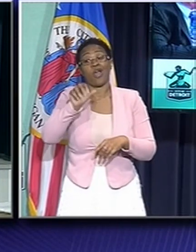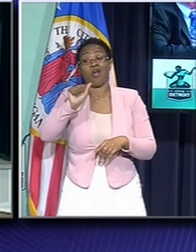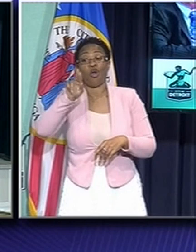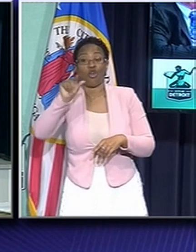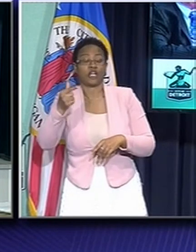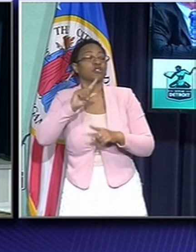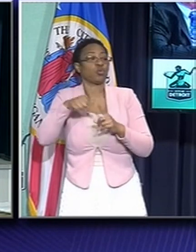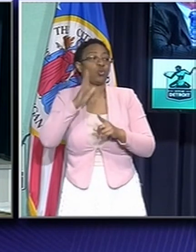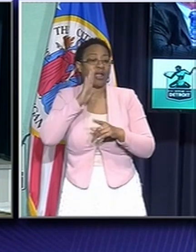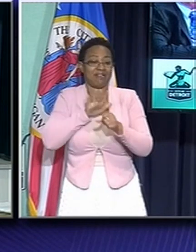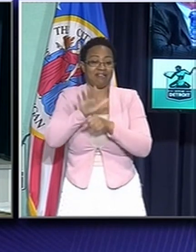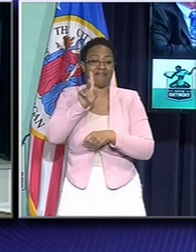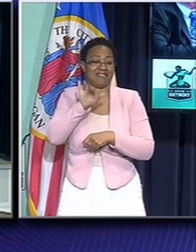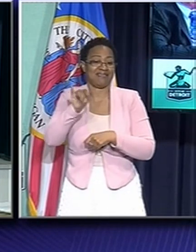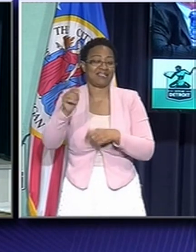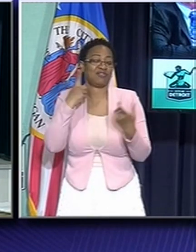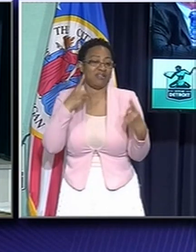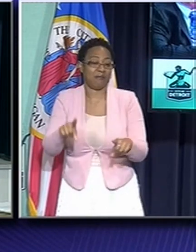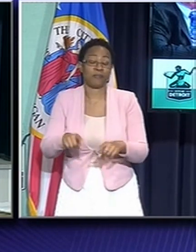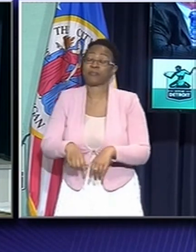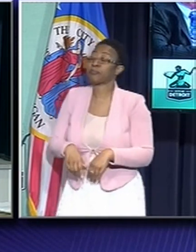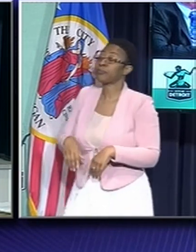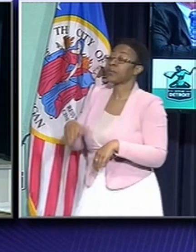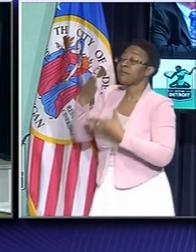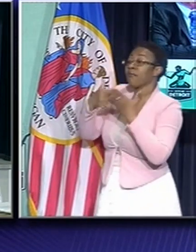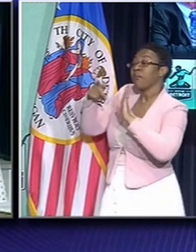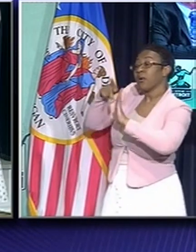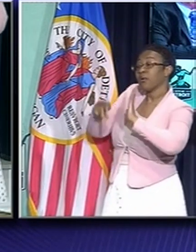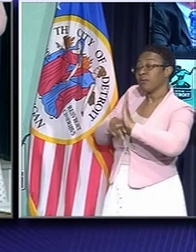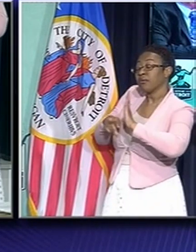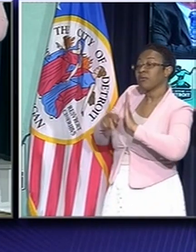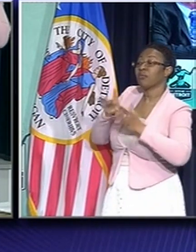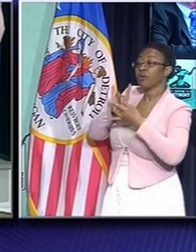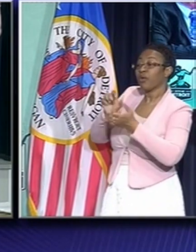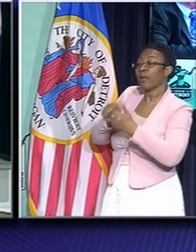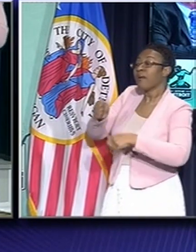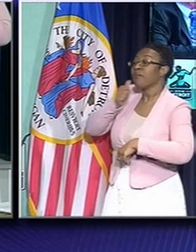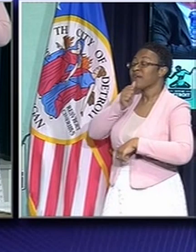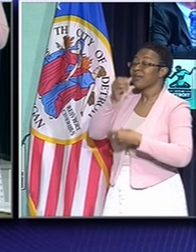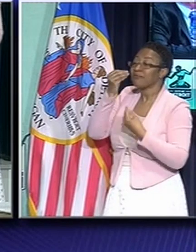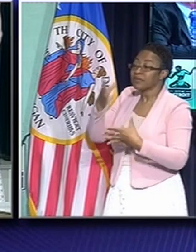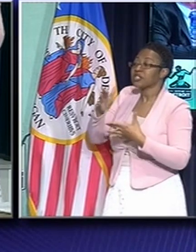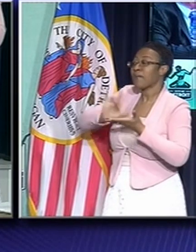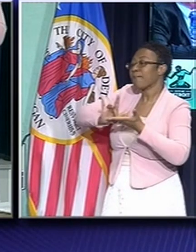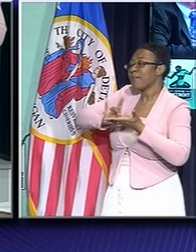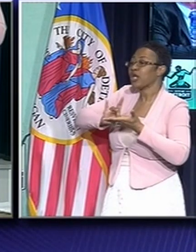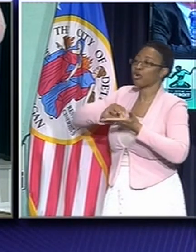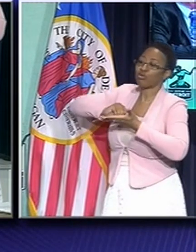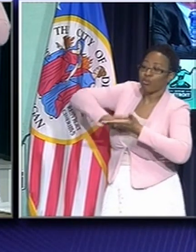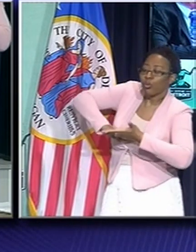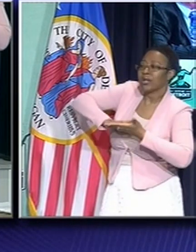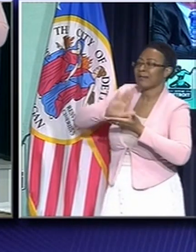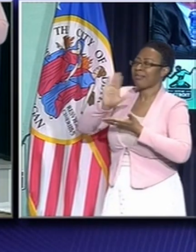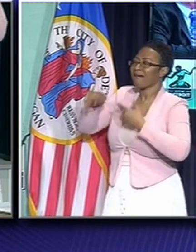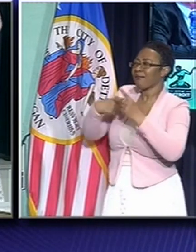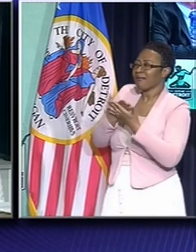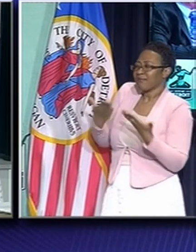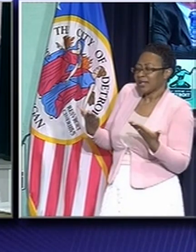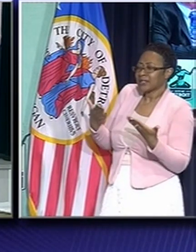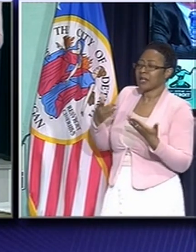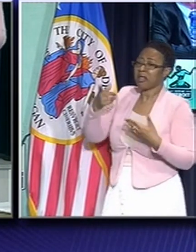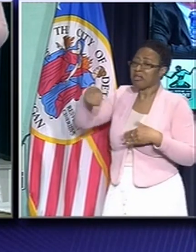kits. Given some of the regulations in terms of privacy for medical records and things like that, are these